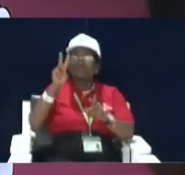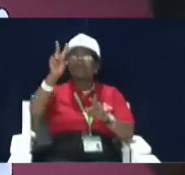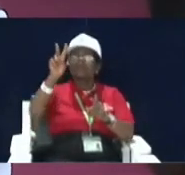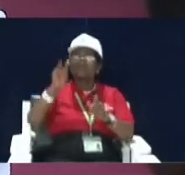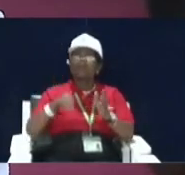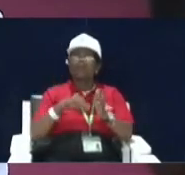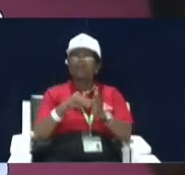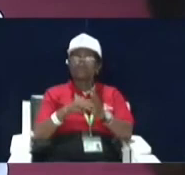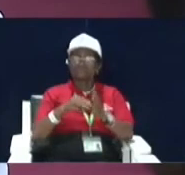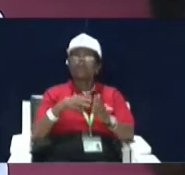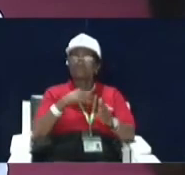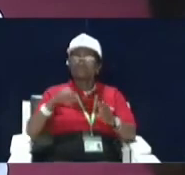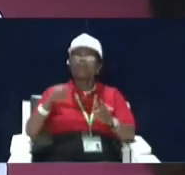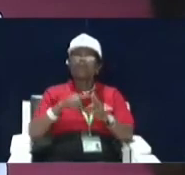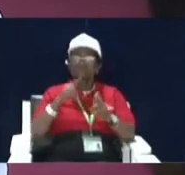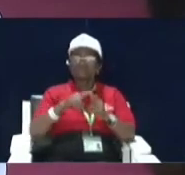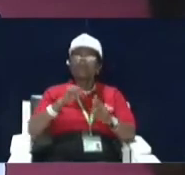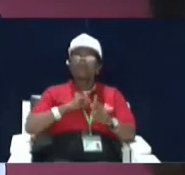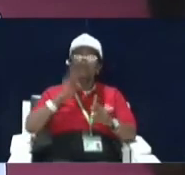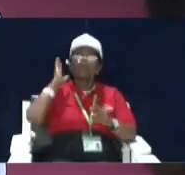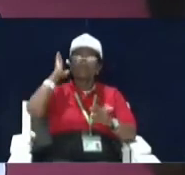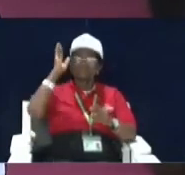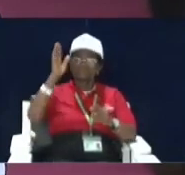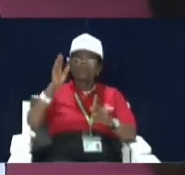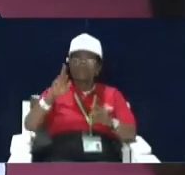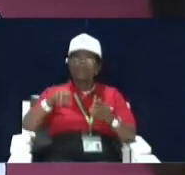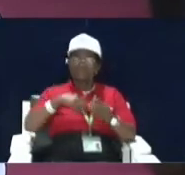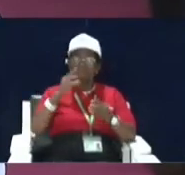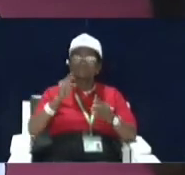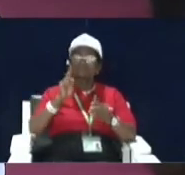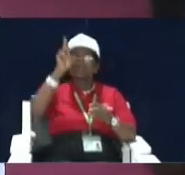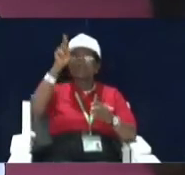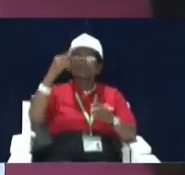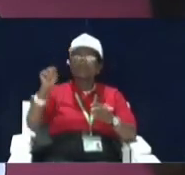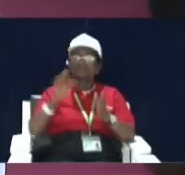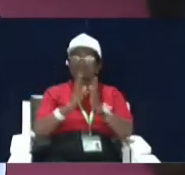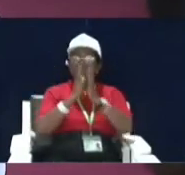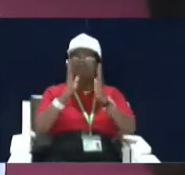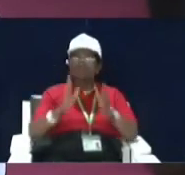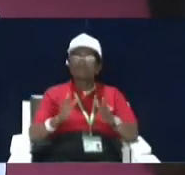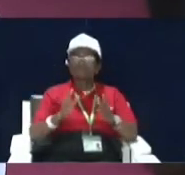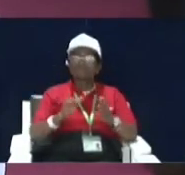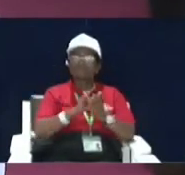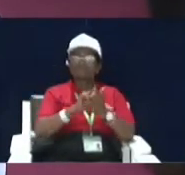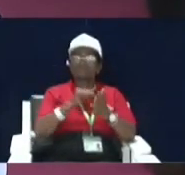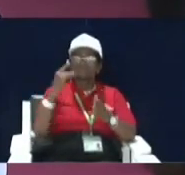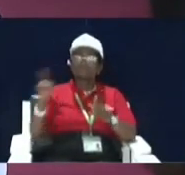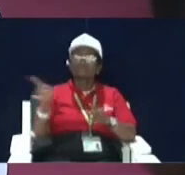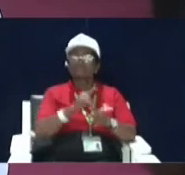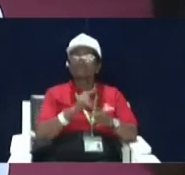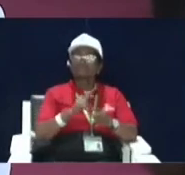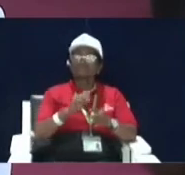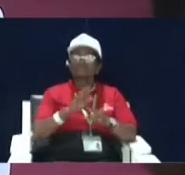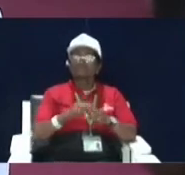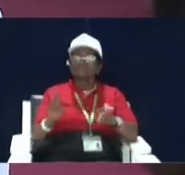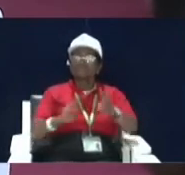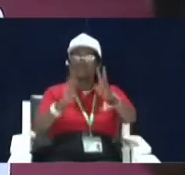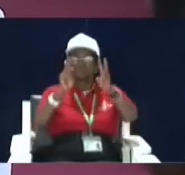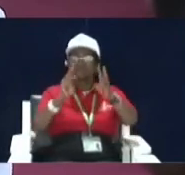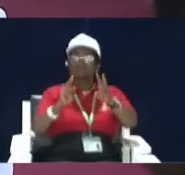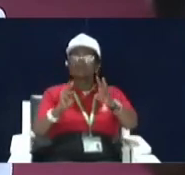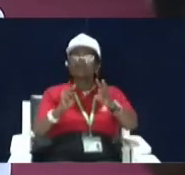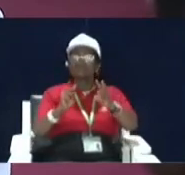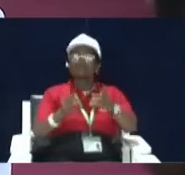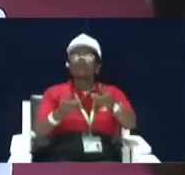and then I will round up the prayer. Those of you on the way, hurry up now because I'm about to pray for